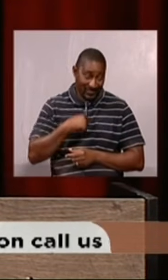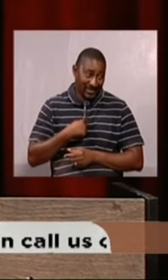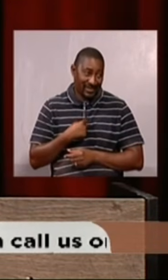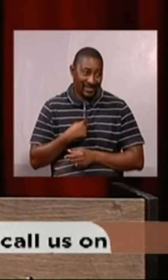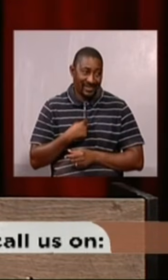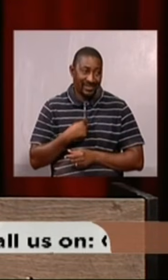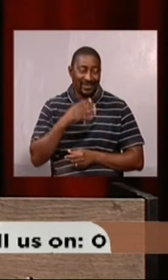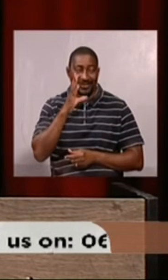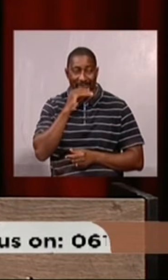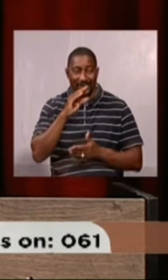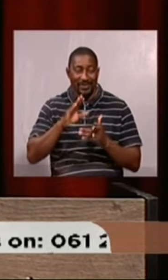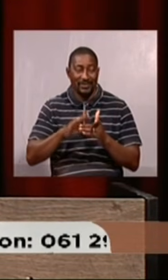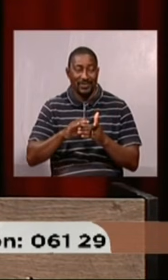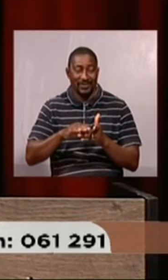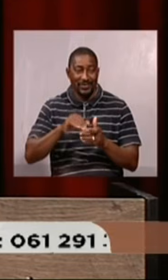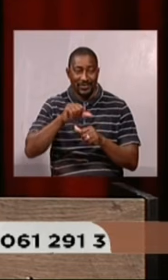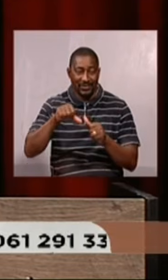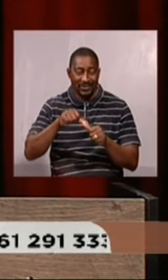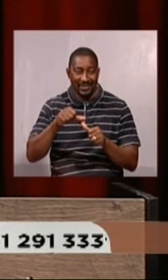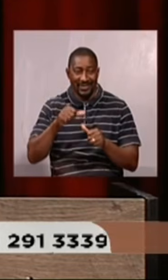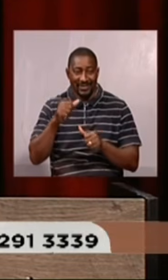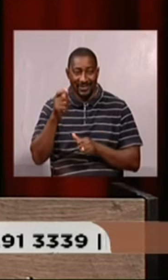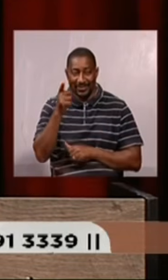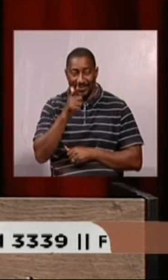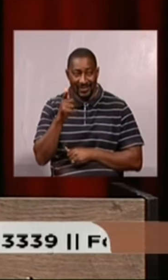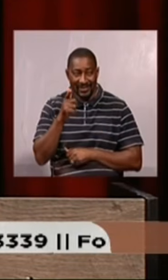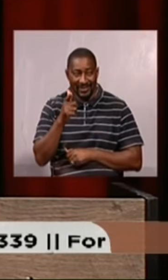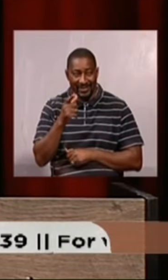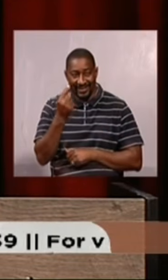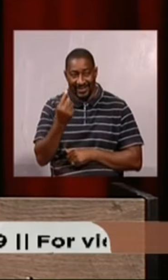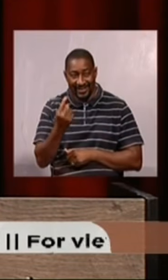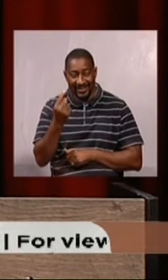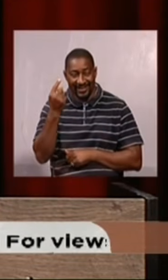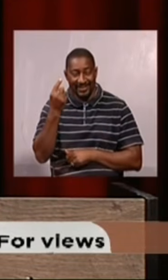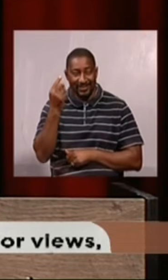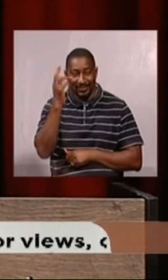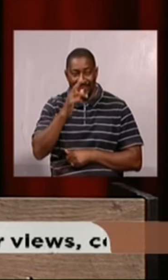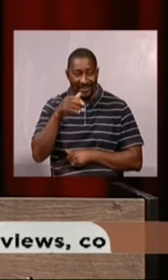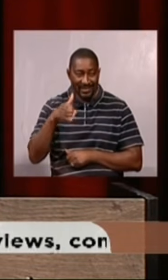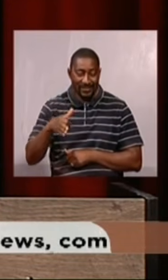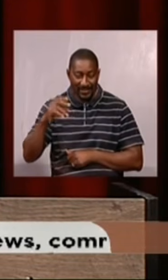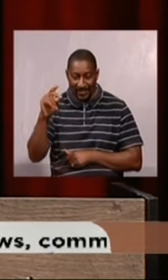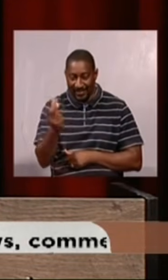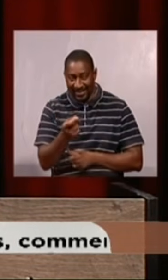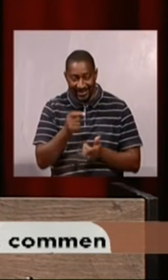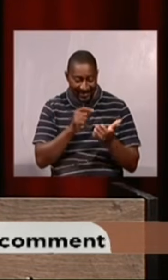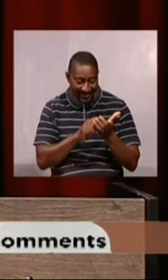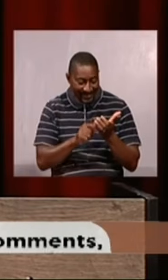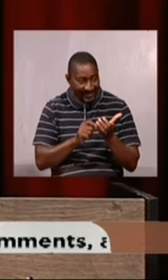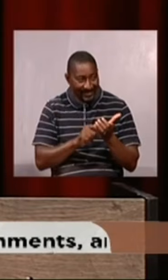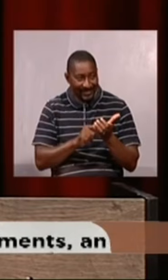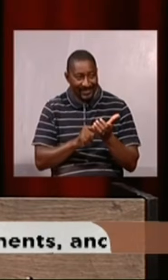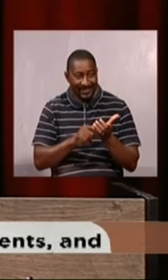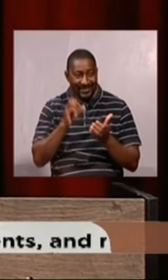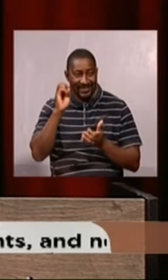talking about social media literacy. Each and every day, a person in Namibia is buying a smartphone without, like you said, 16-year-old jumping into a car